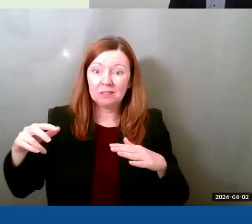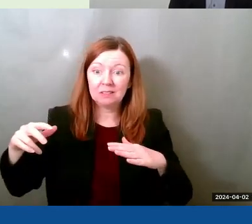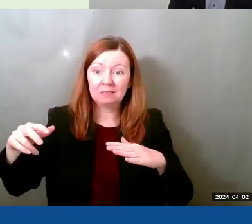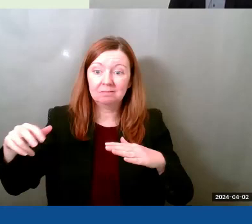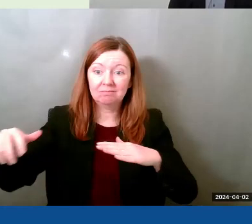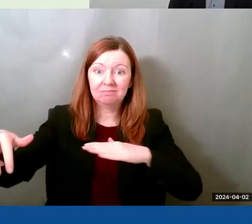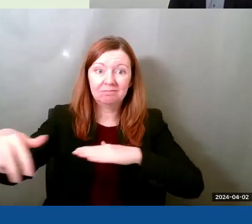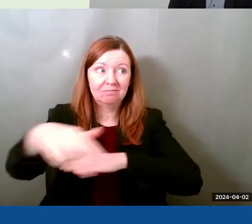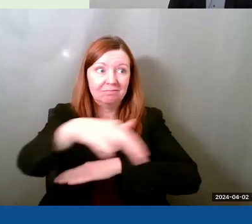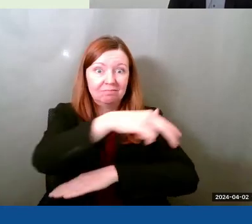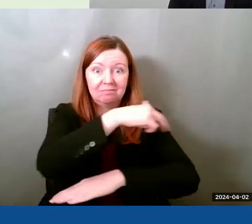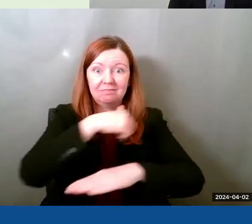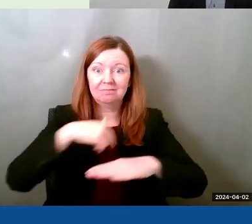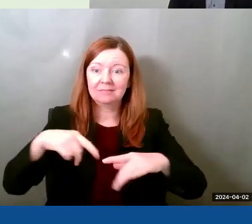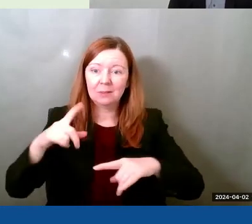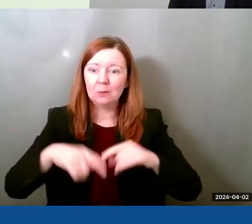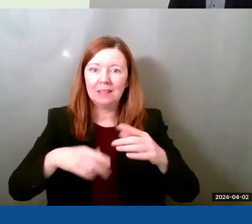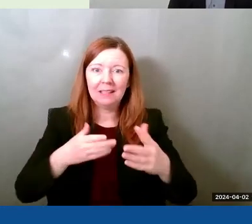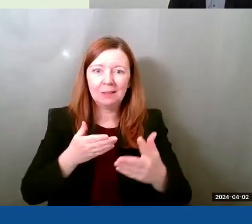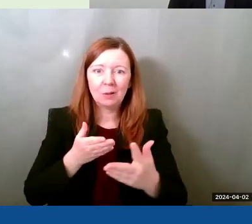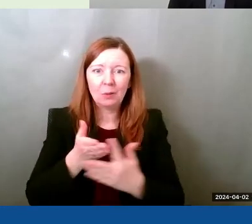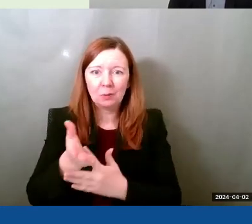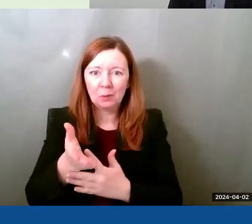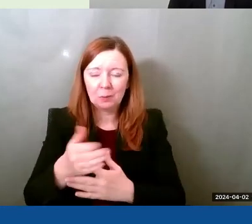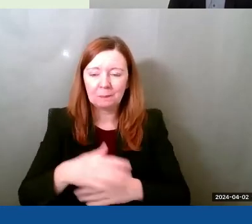block and you're not able to permeate through it.